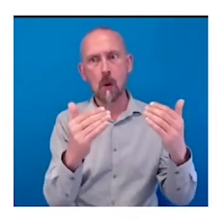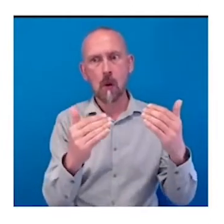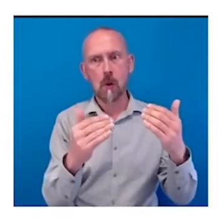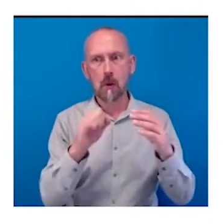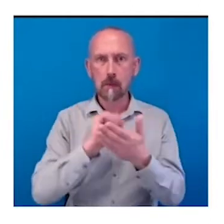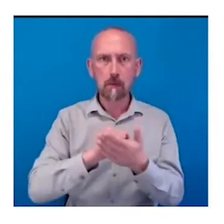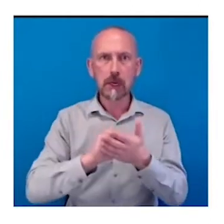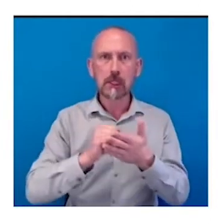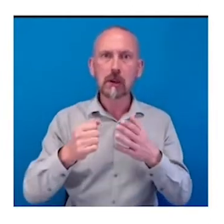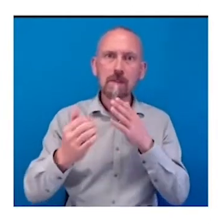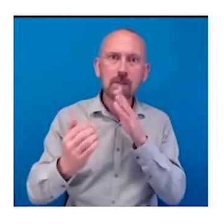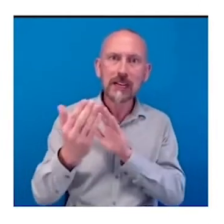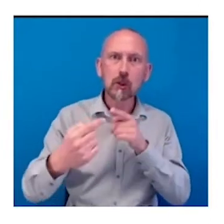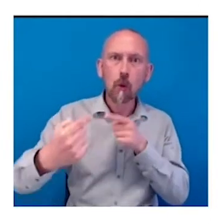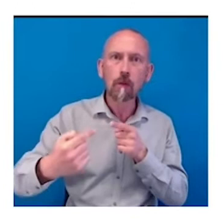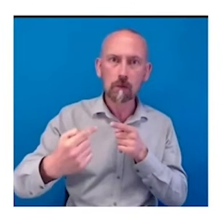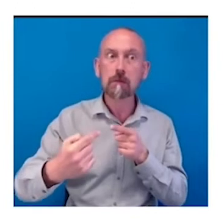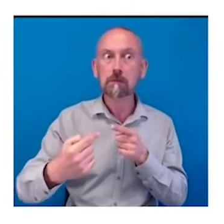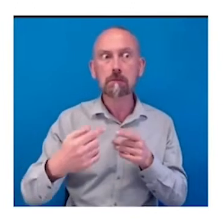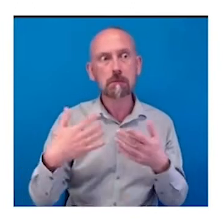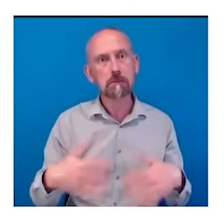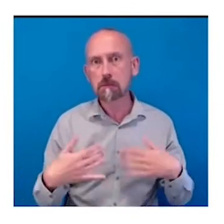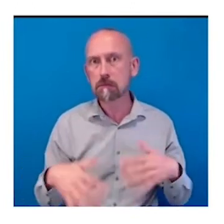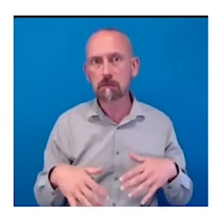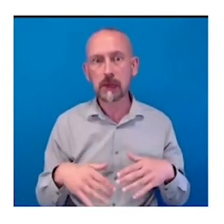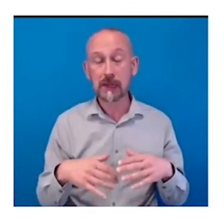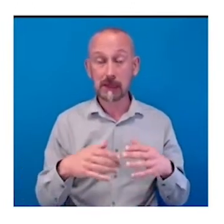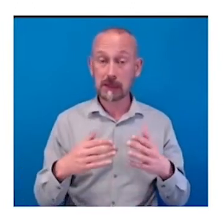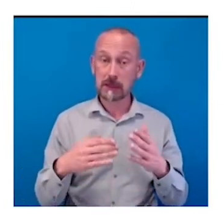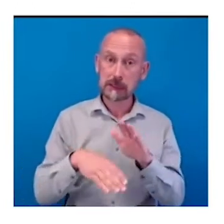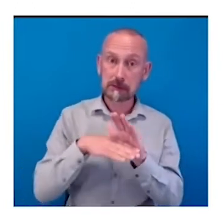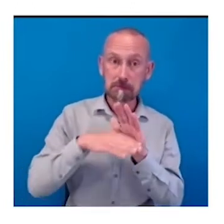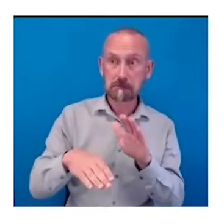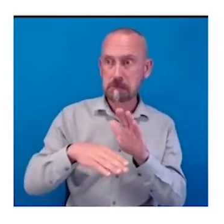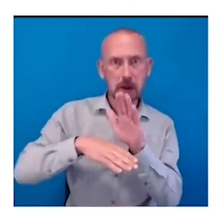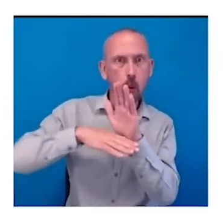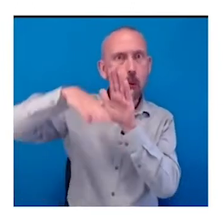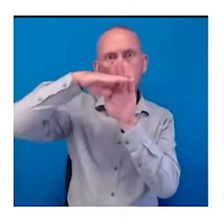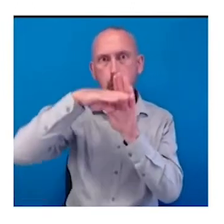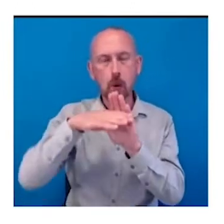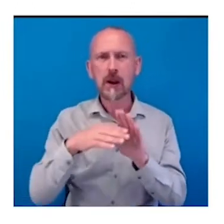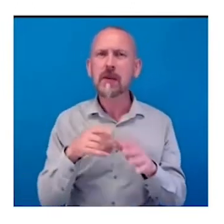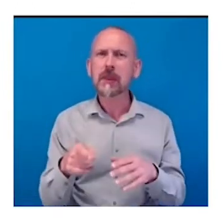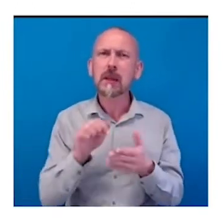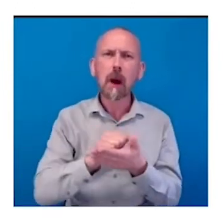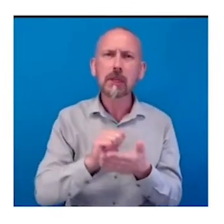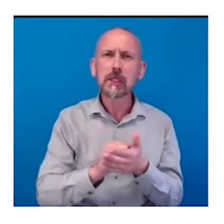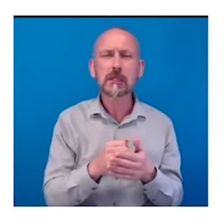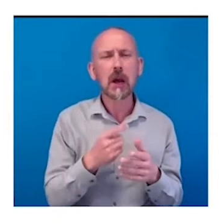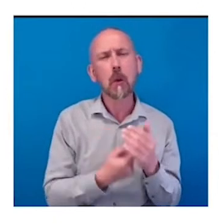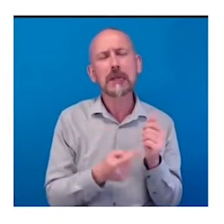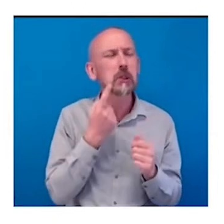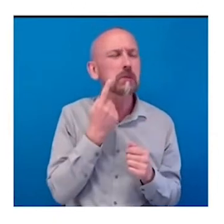scheme. And the standard of entries has been really, really high. And the publishers are not choosing the simple titles.